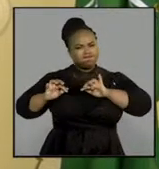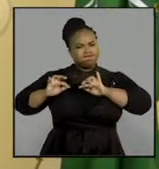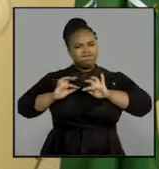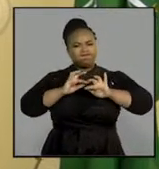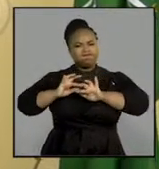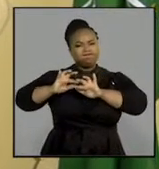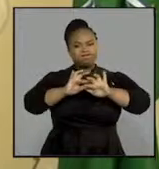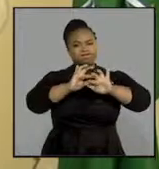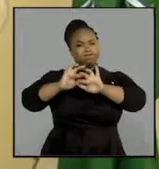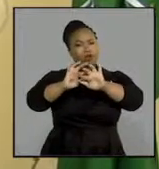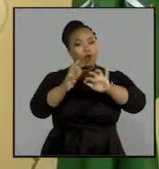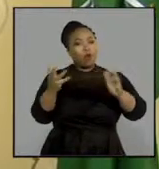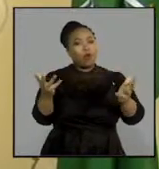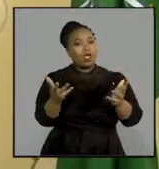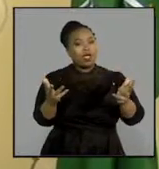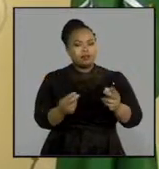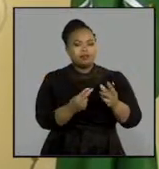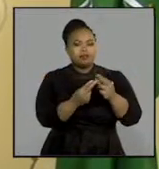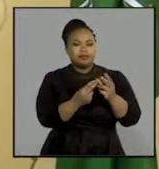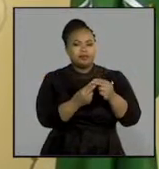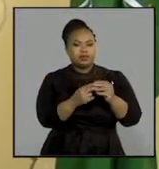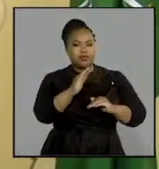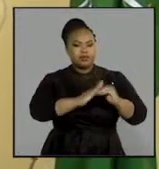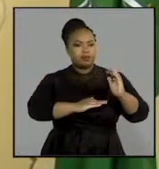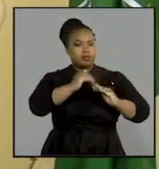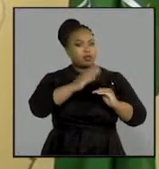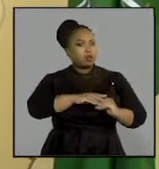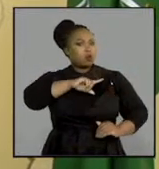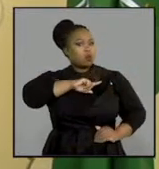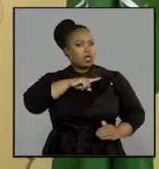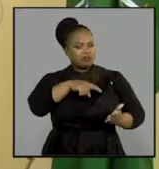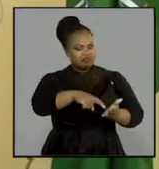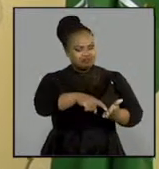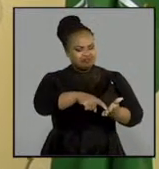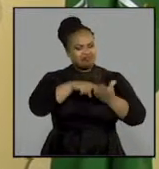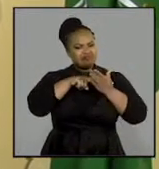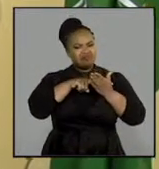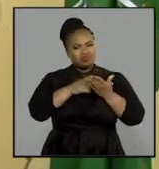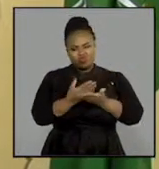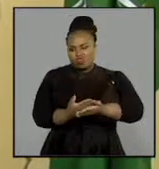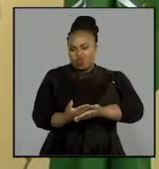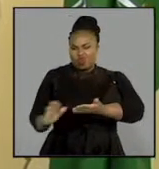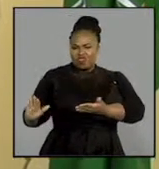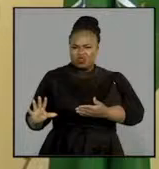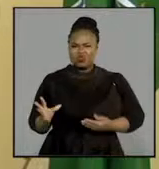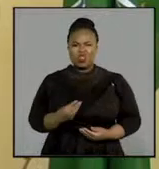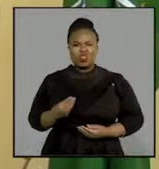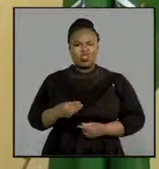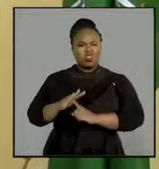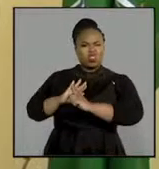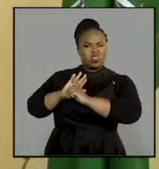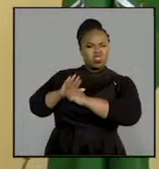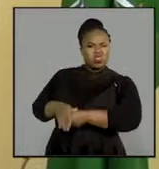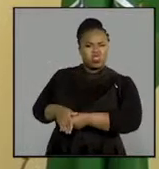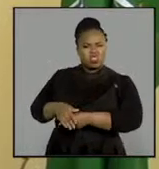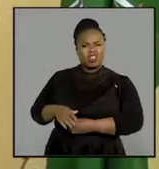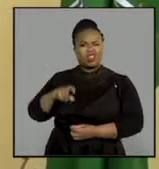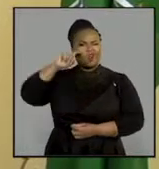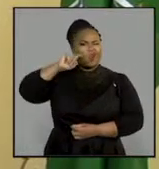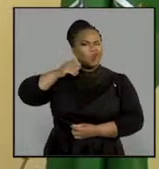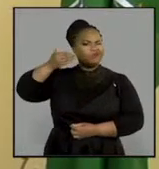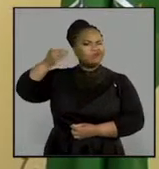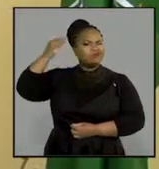country marched to the Union buildings to demand an end to the